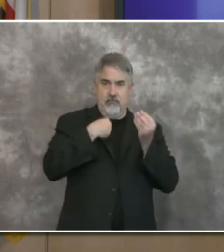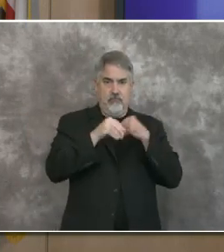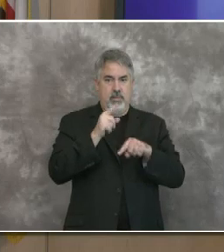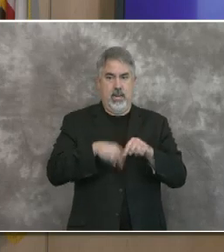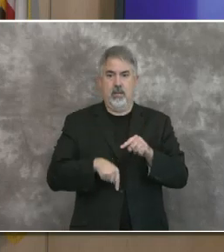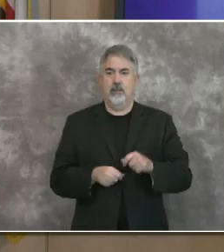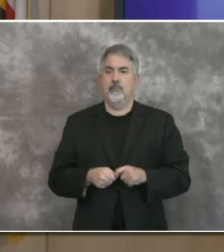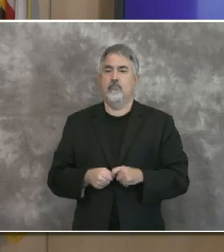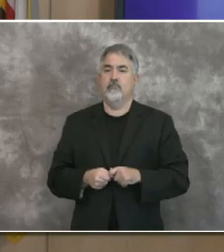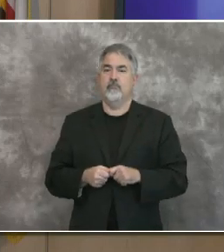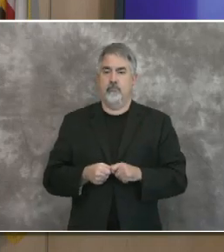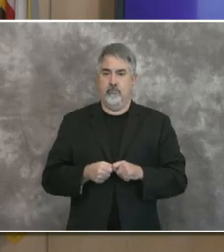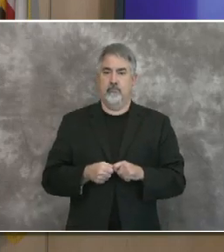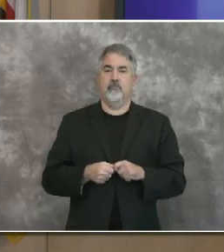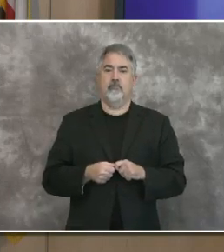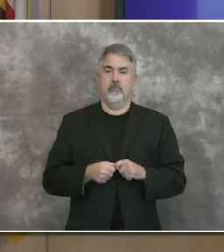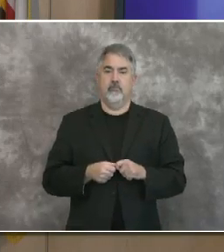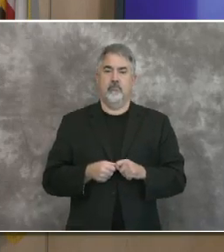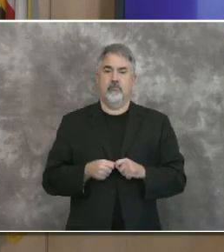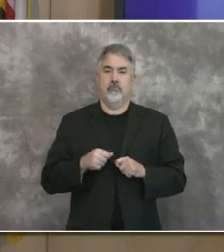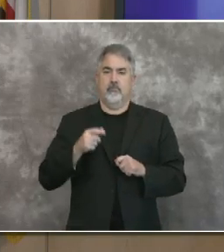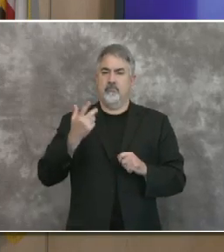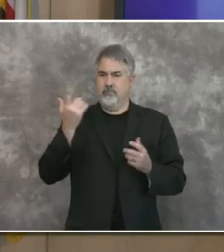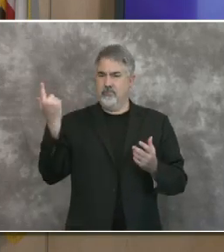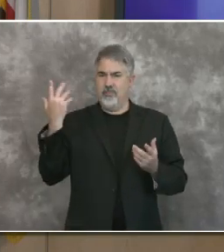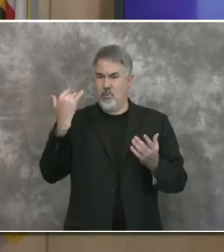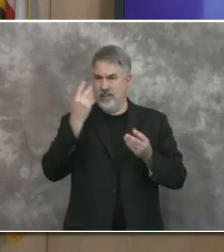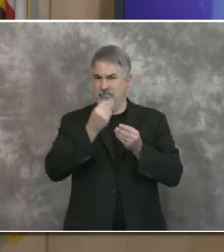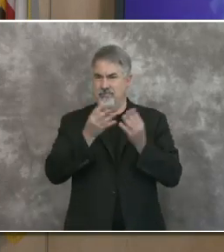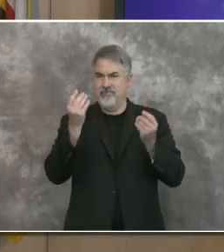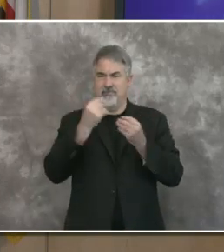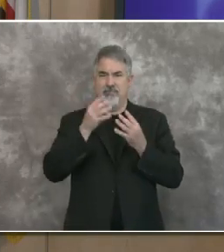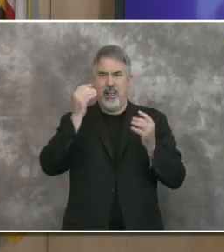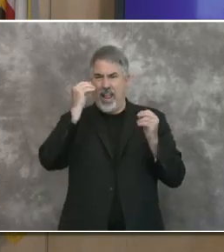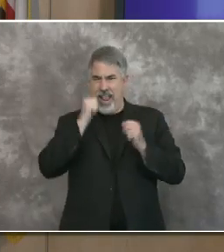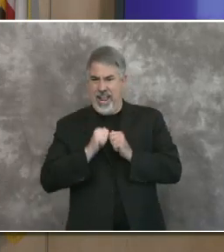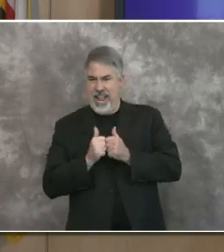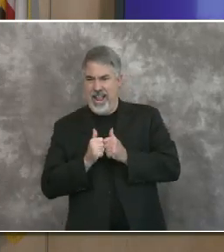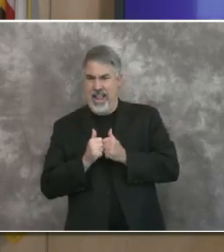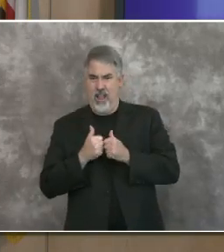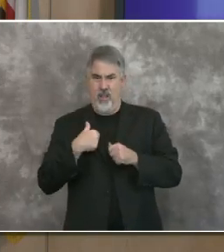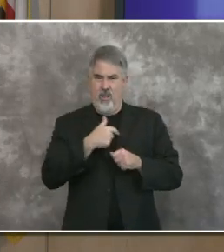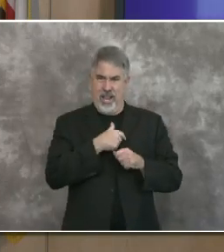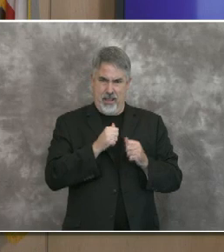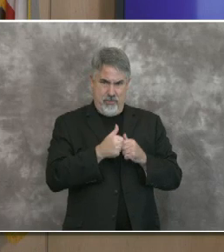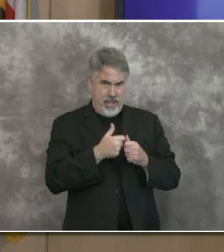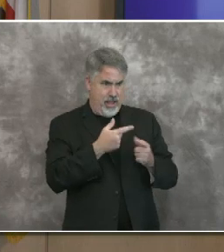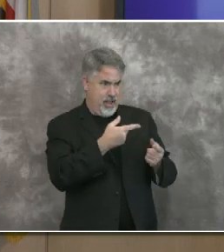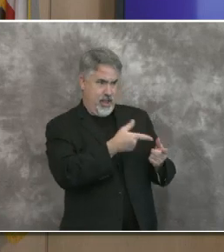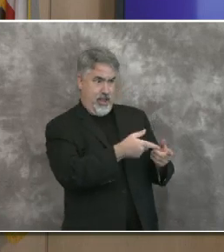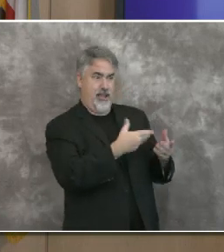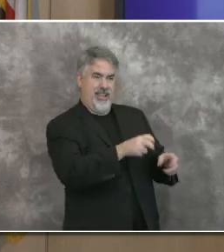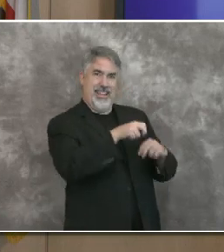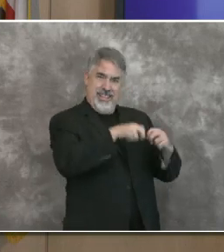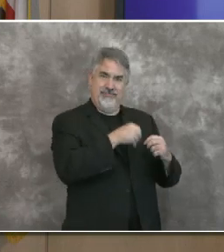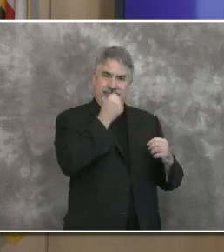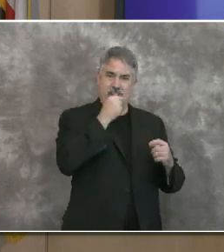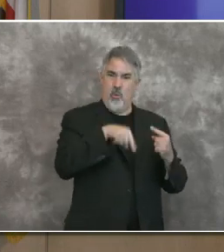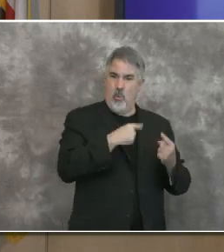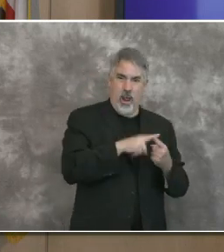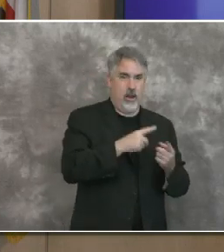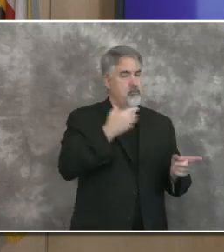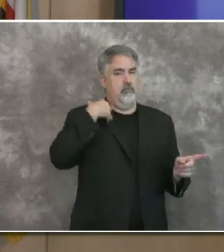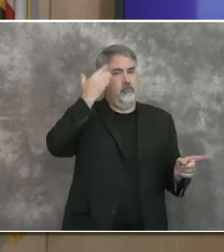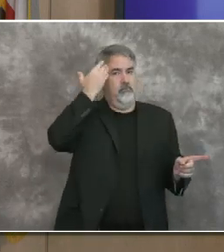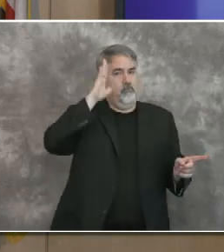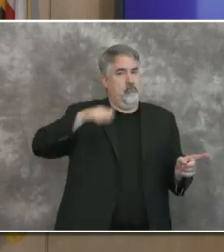near future we will get there. But as of today, there is no in-person dining in San Diego County, and we don't have a date for when that will happen. I